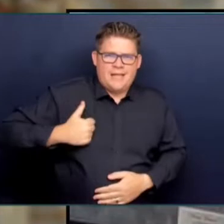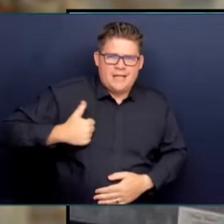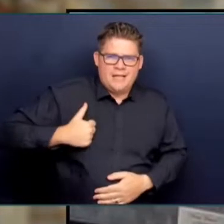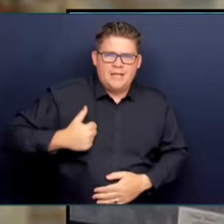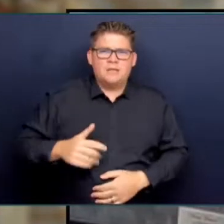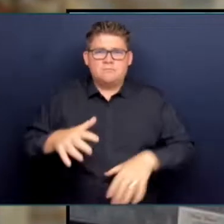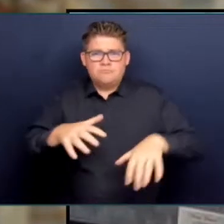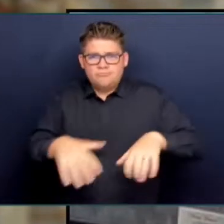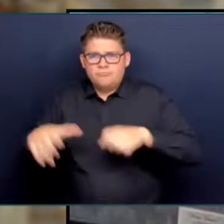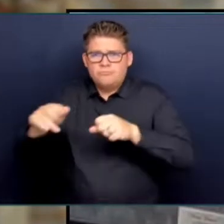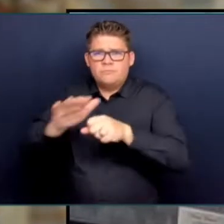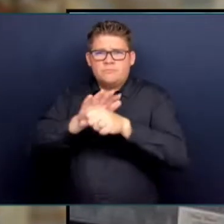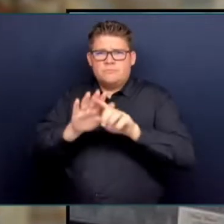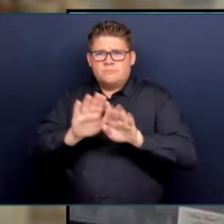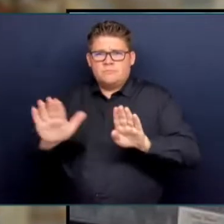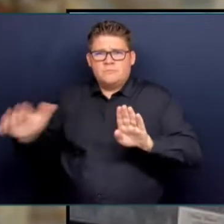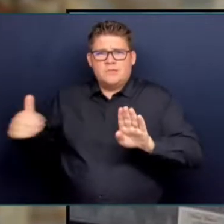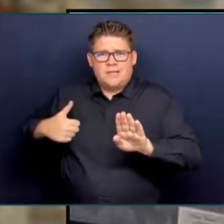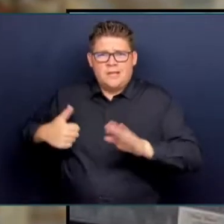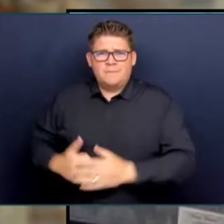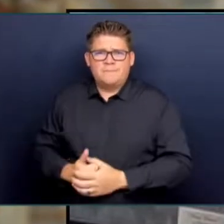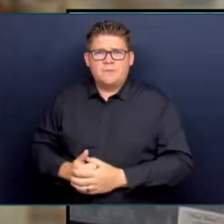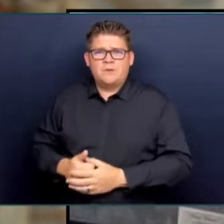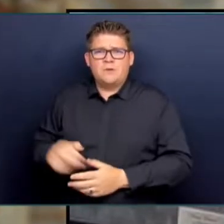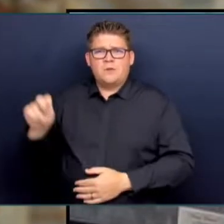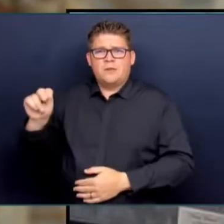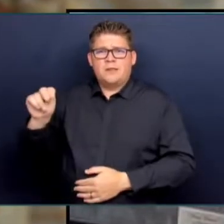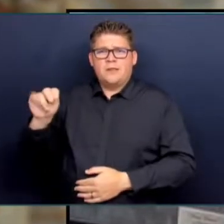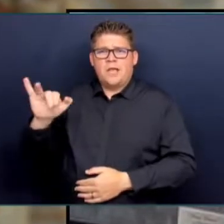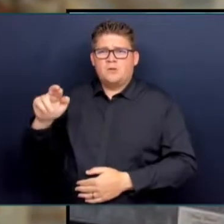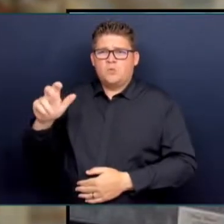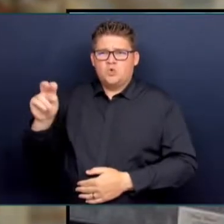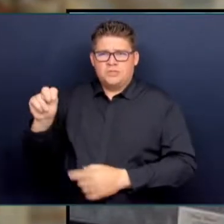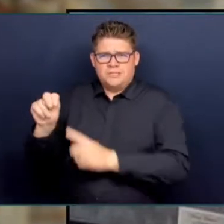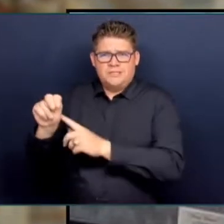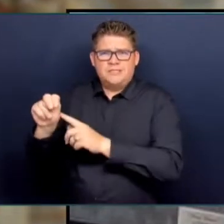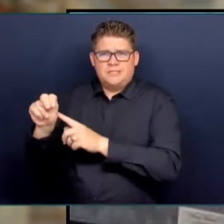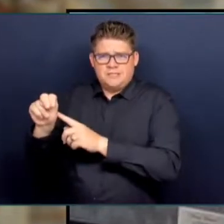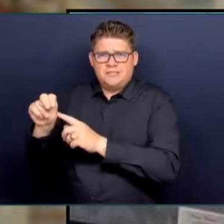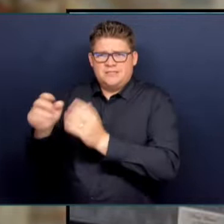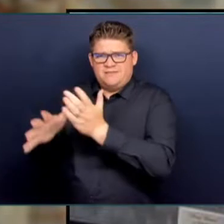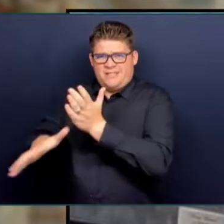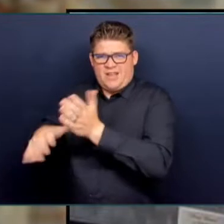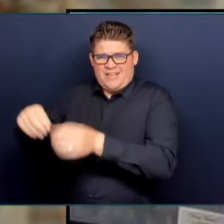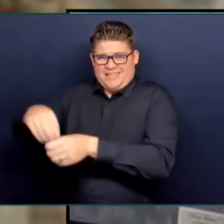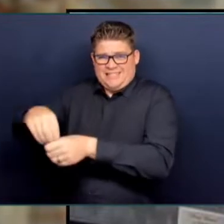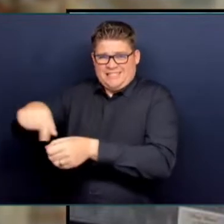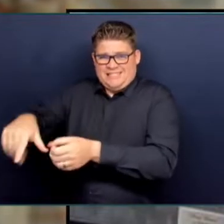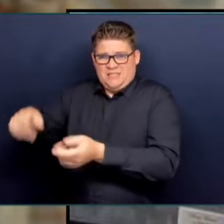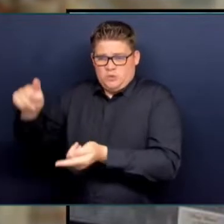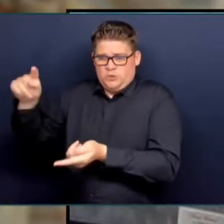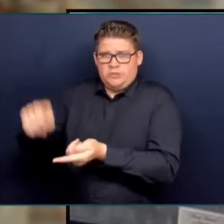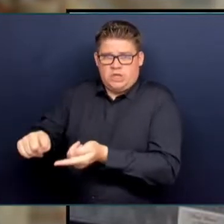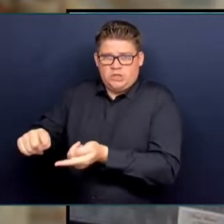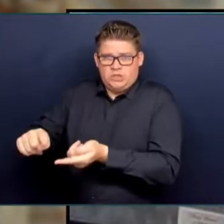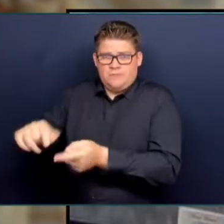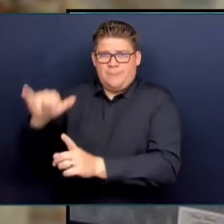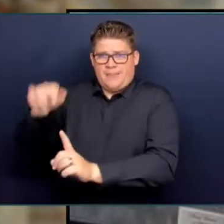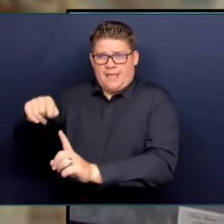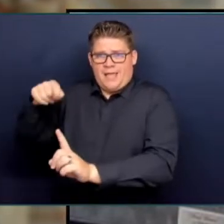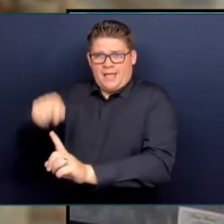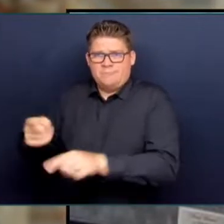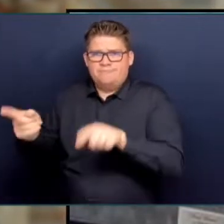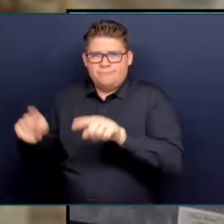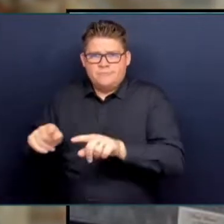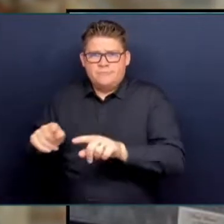of nitrogen-based fertilizer and cattle emissions is being implemented in Sri Lanka. And in the first year, it contributed to a 30% reduction in rice yields